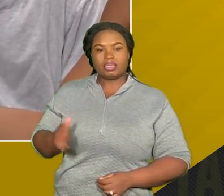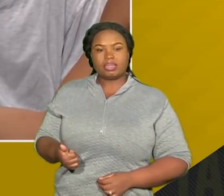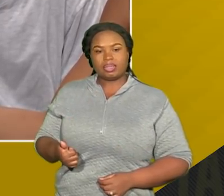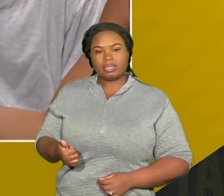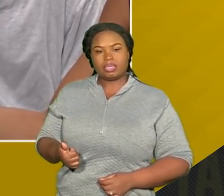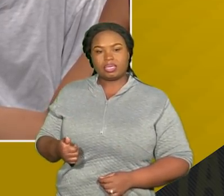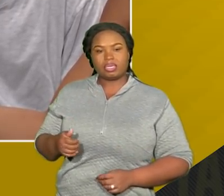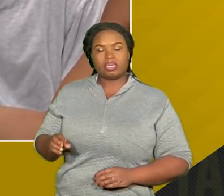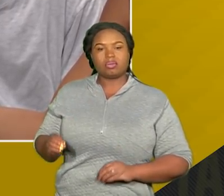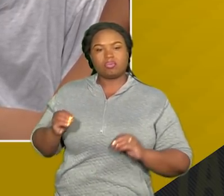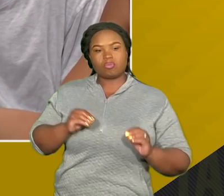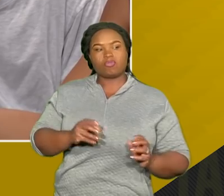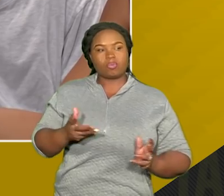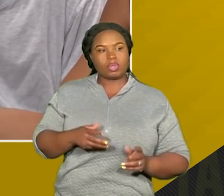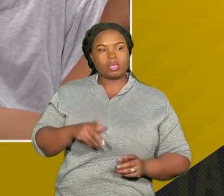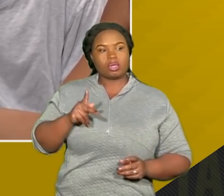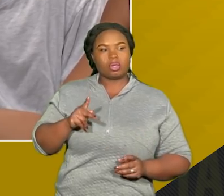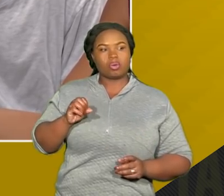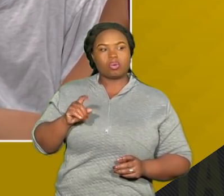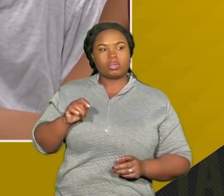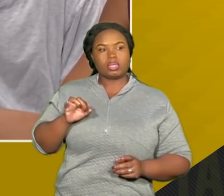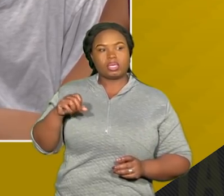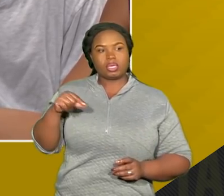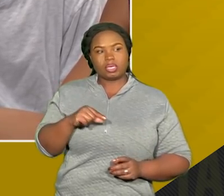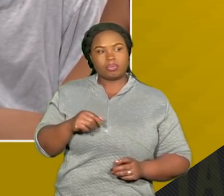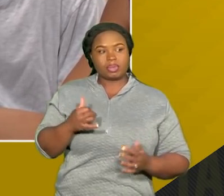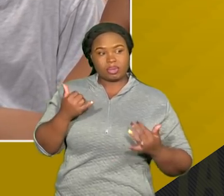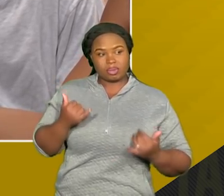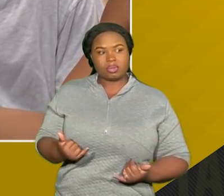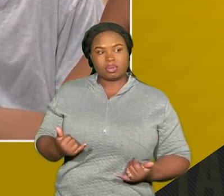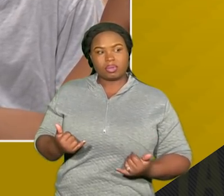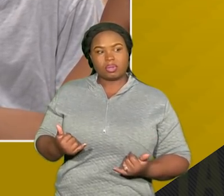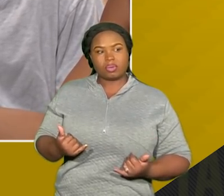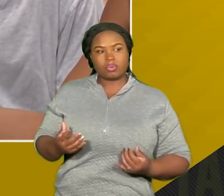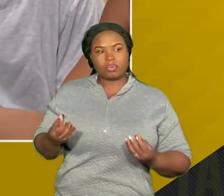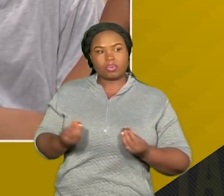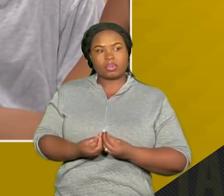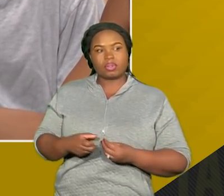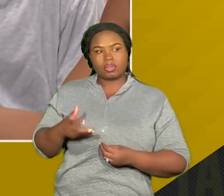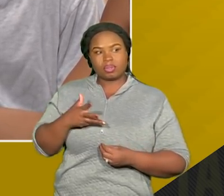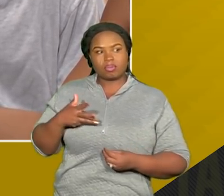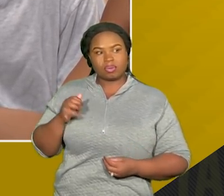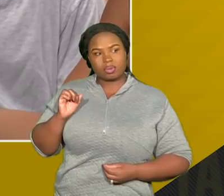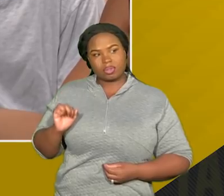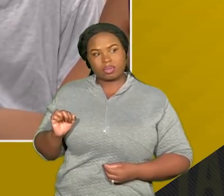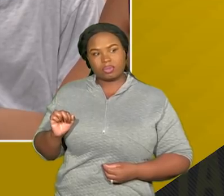Bawusekiswa ekgotlheng. Manje bala igoli nomama wakhe ebetlaka